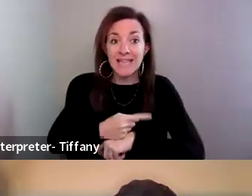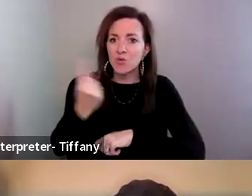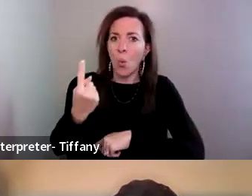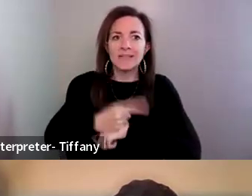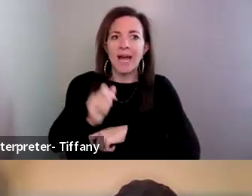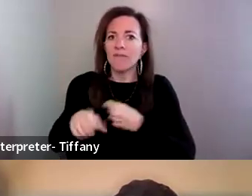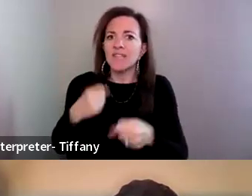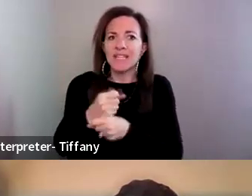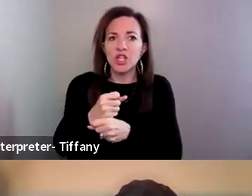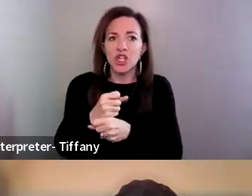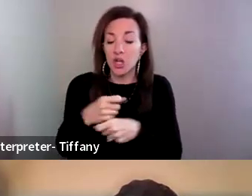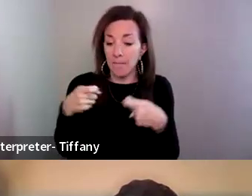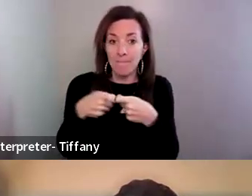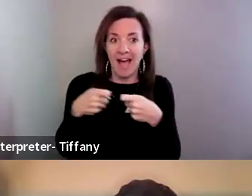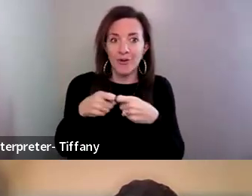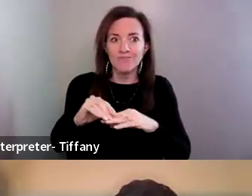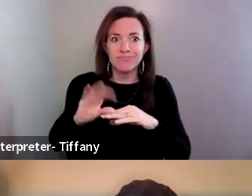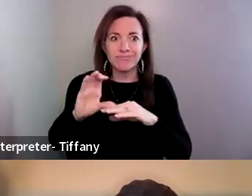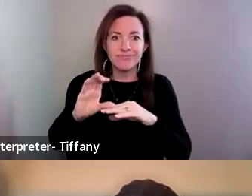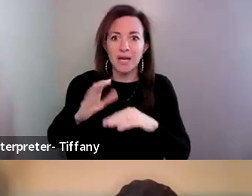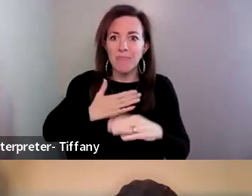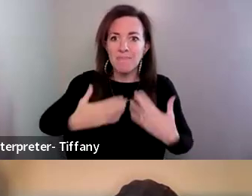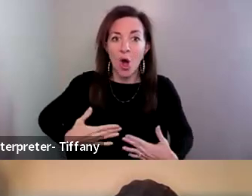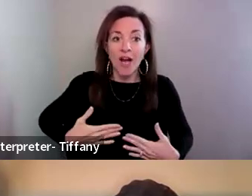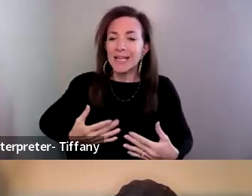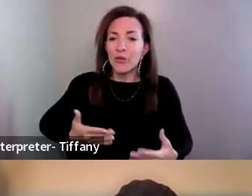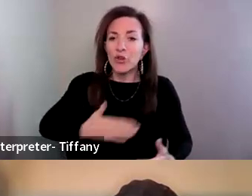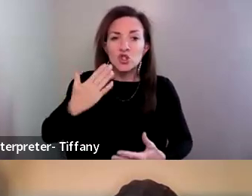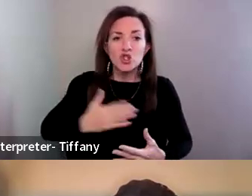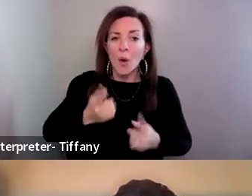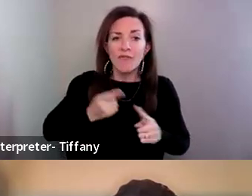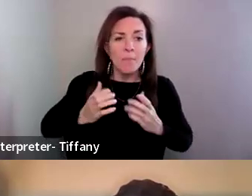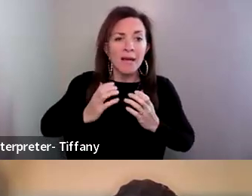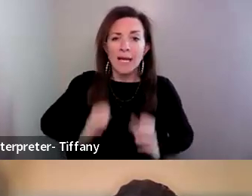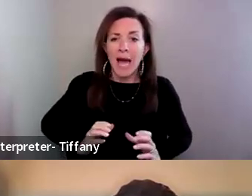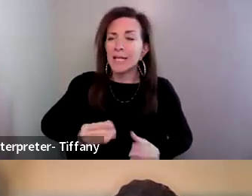of recharge my batteries and fill up on all the joy from our clients and